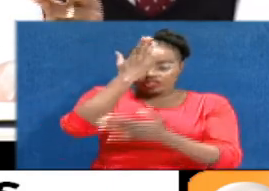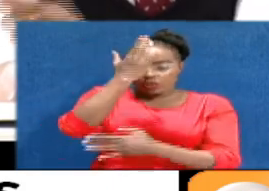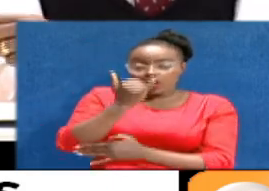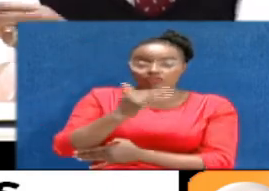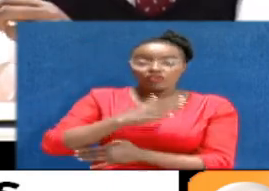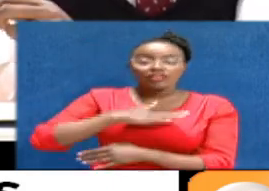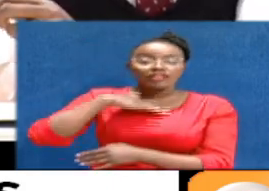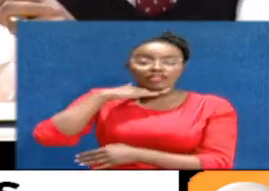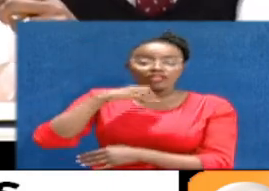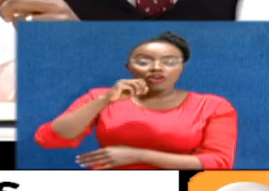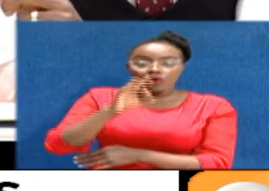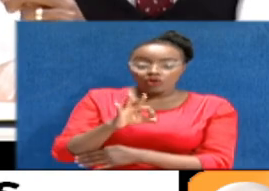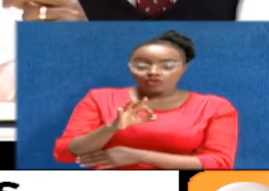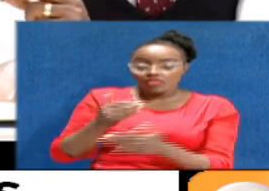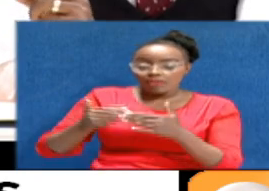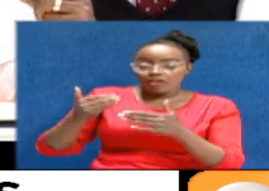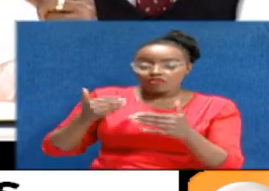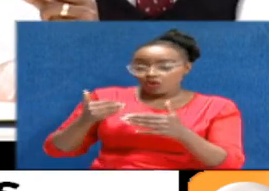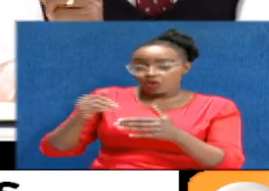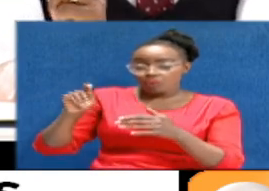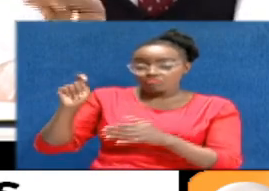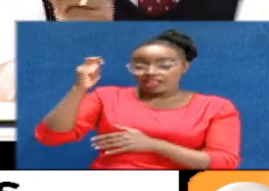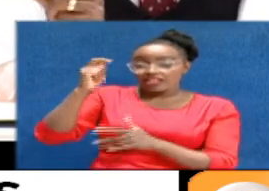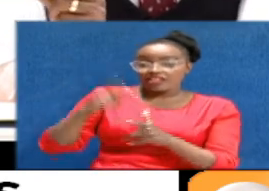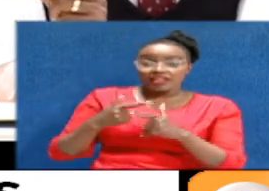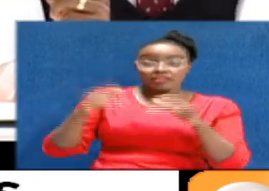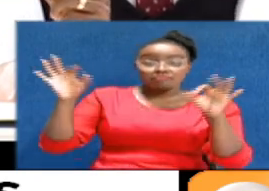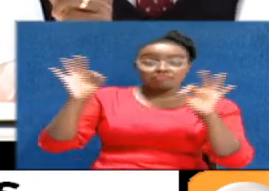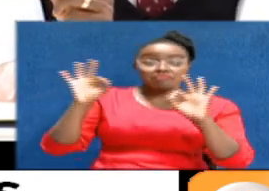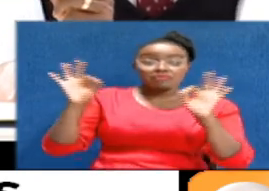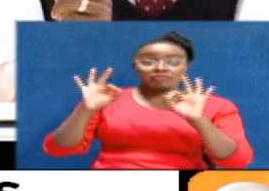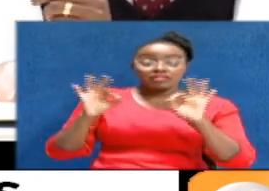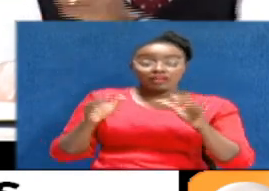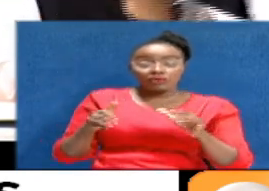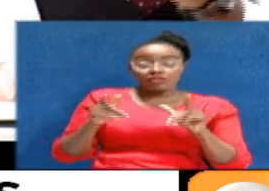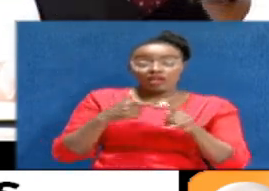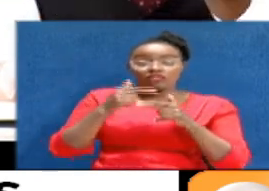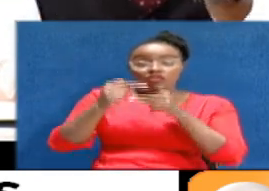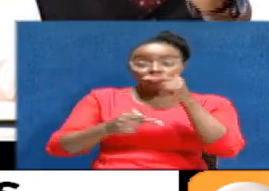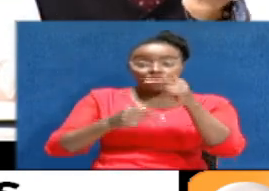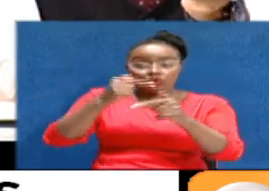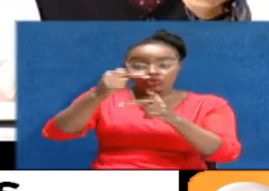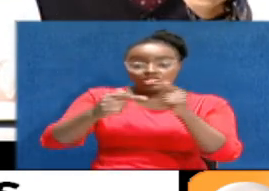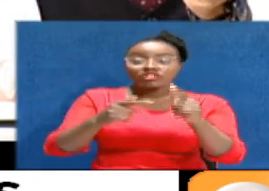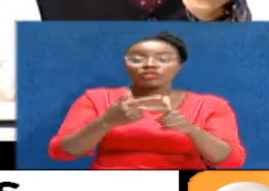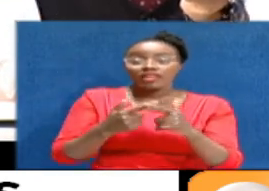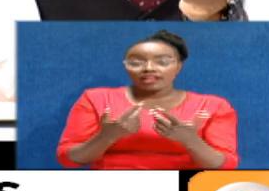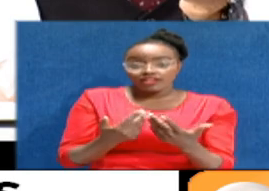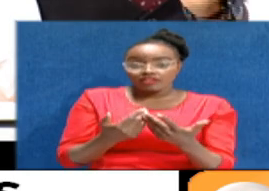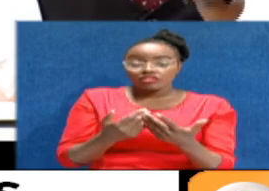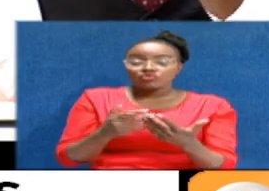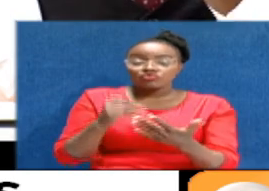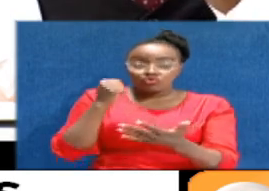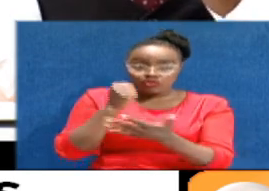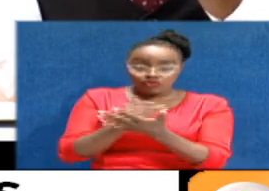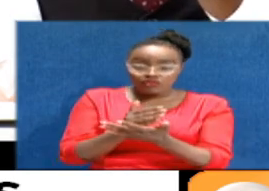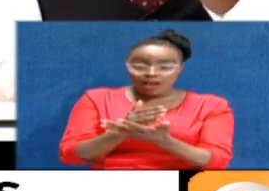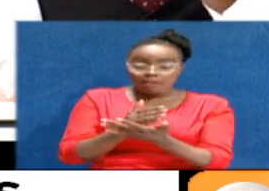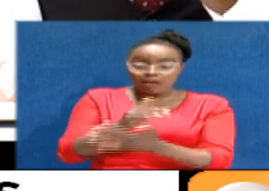of the death of the incumbent. And she has surprisingly moved on to stamp her